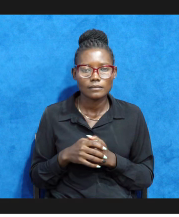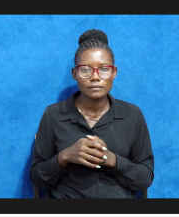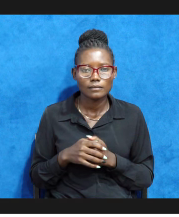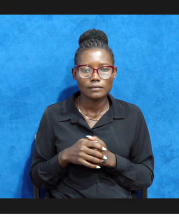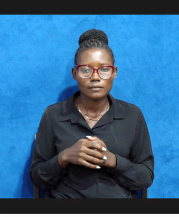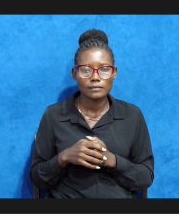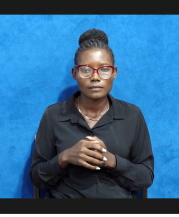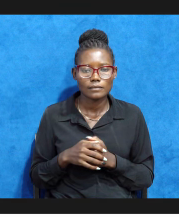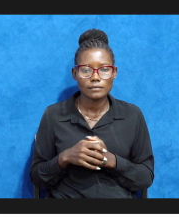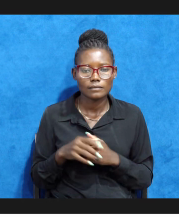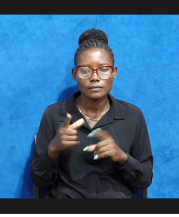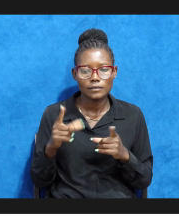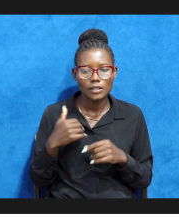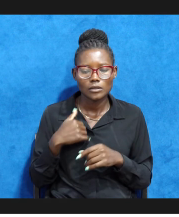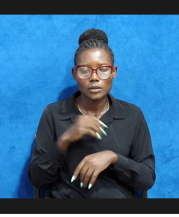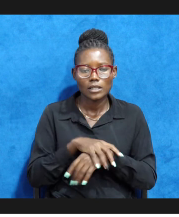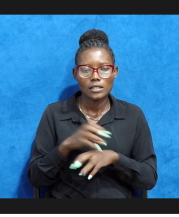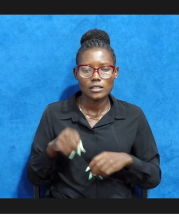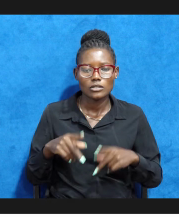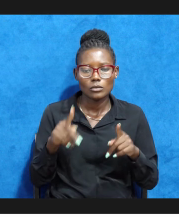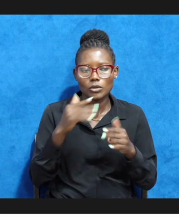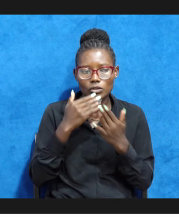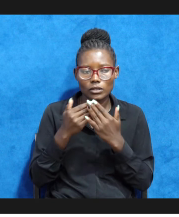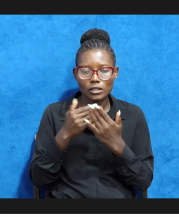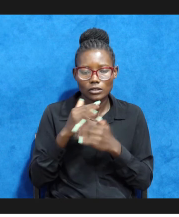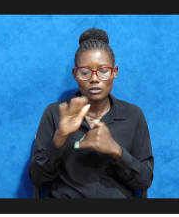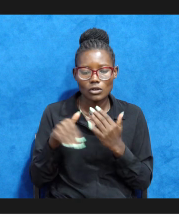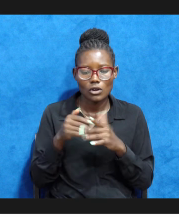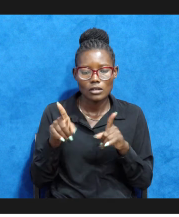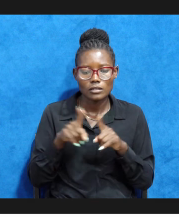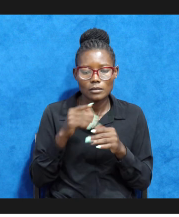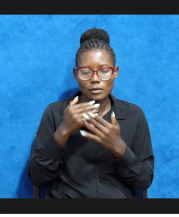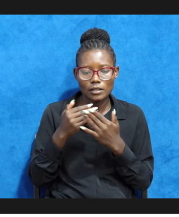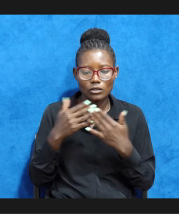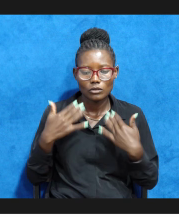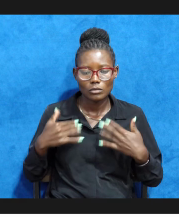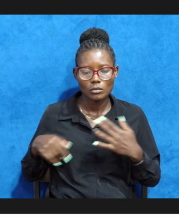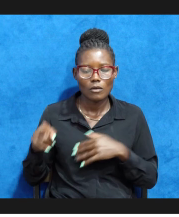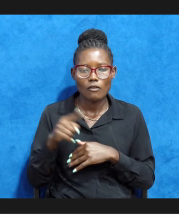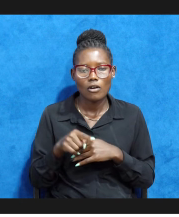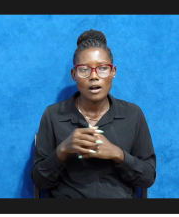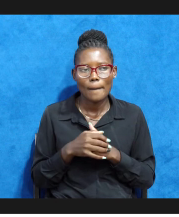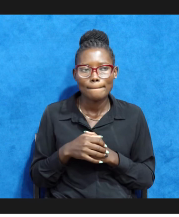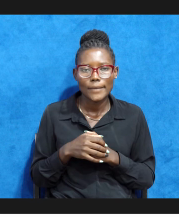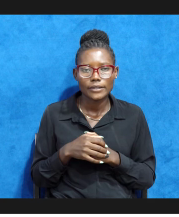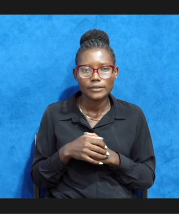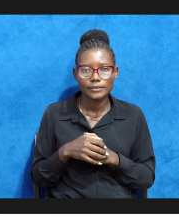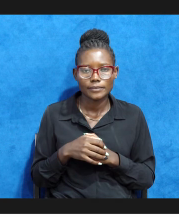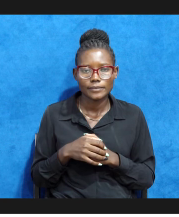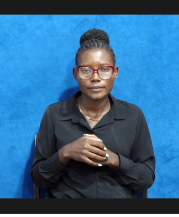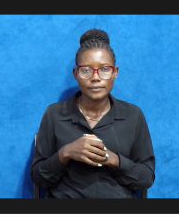All right. If we do not have any more questions or concerns for Mr. Luke.